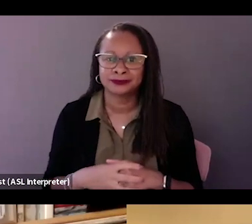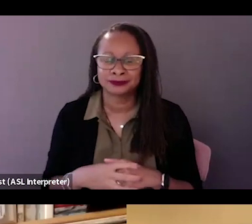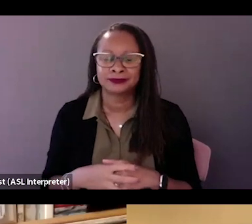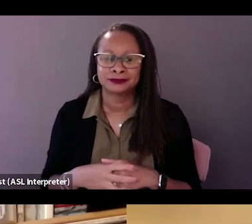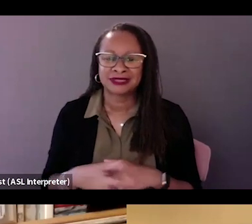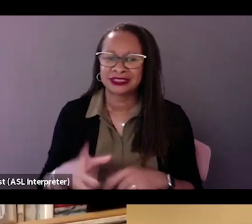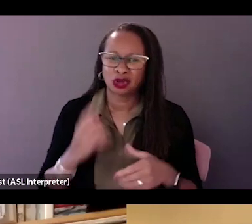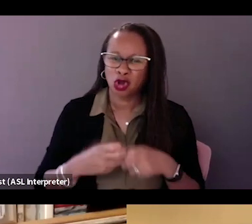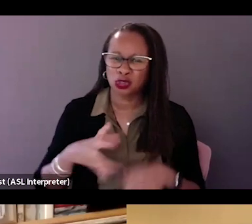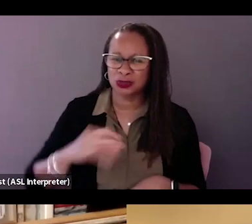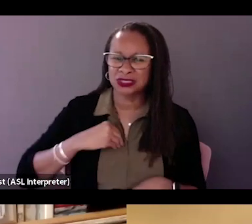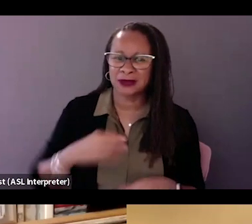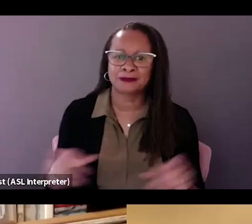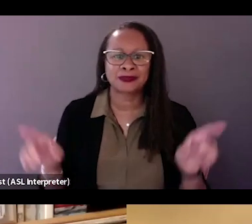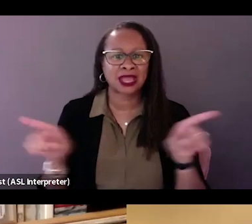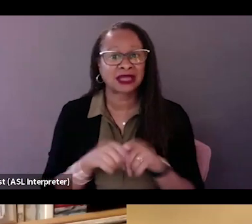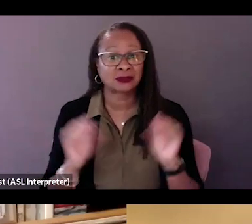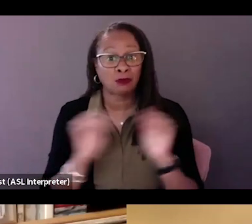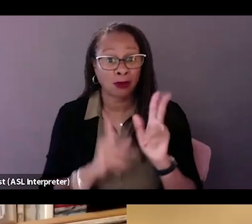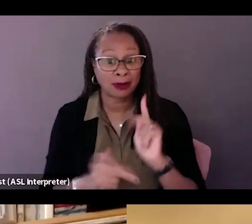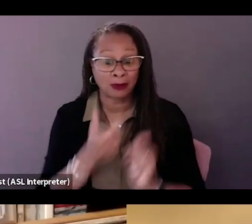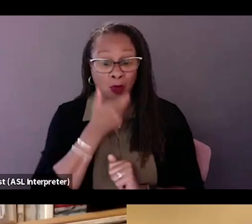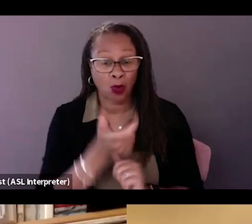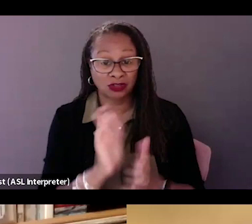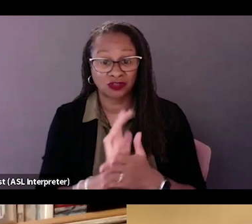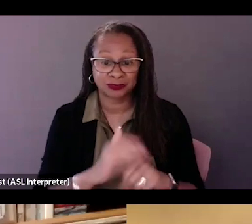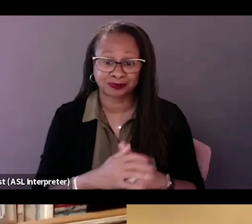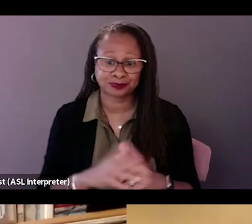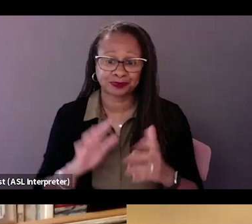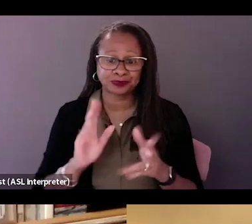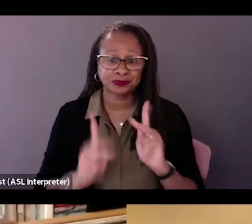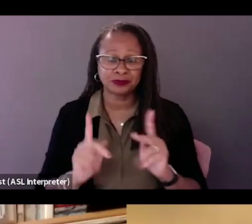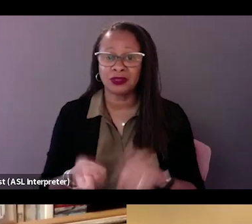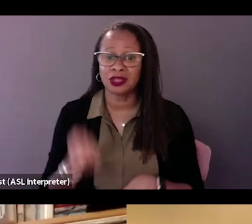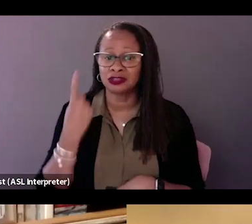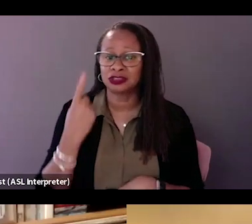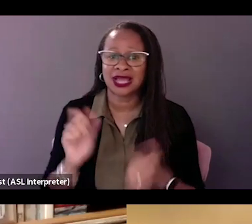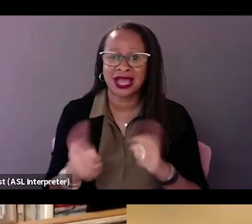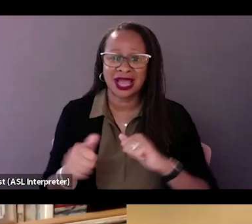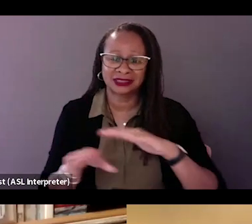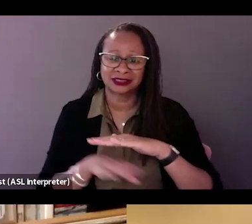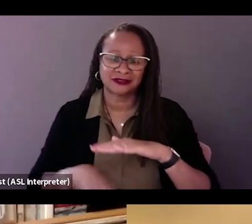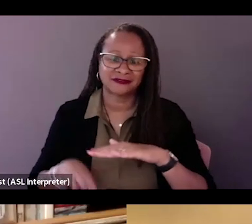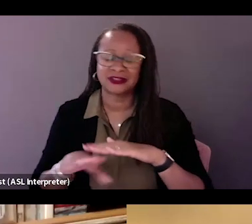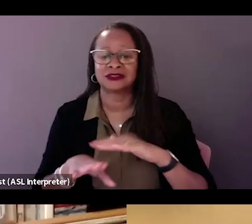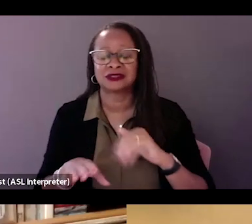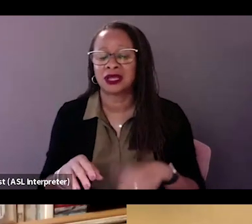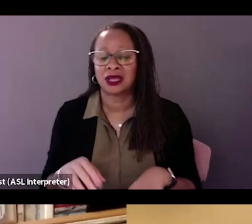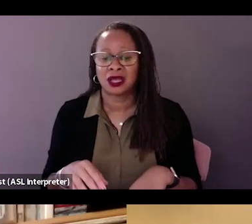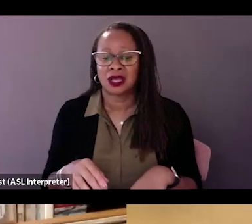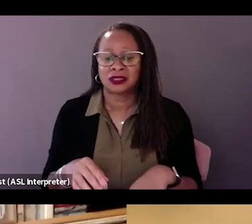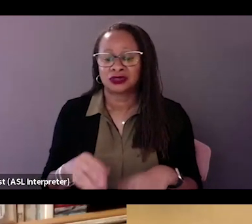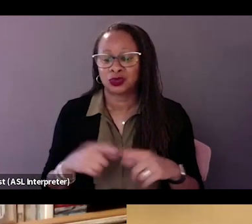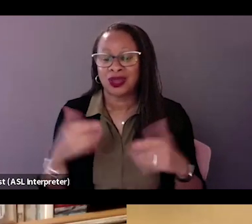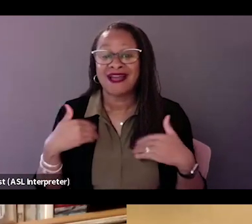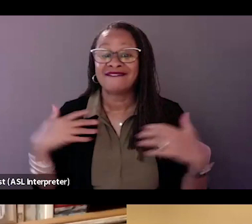as more and more people watch the film, people understand how fundamental and vital it is to have healthy systems